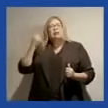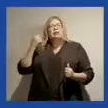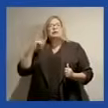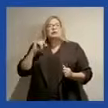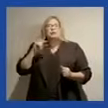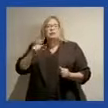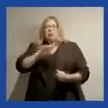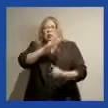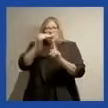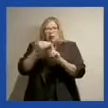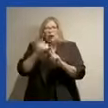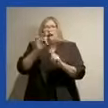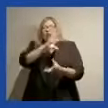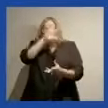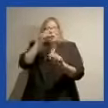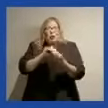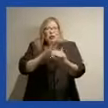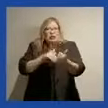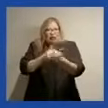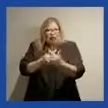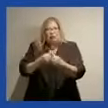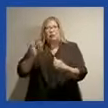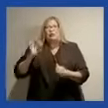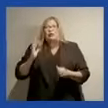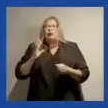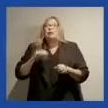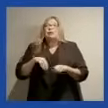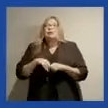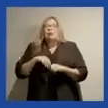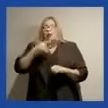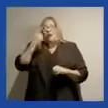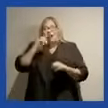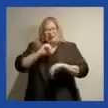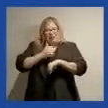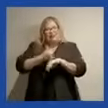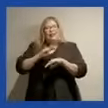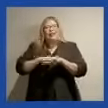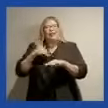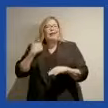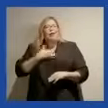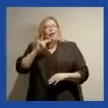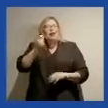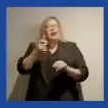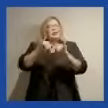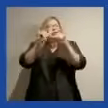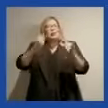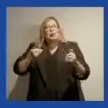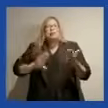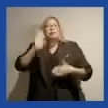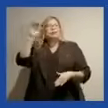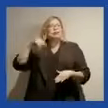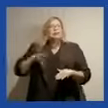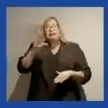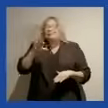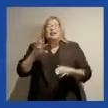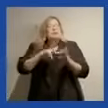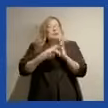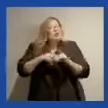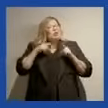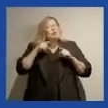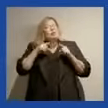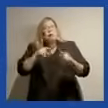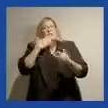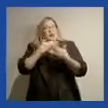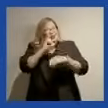totality of challenges in the past, again, on the basis of the volatility of our tax structure. The benefits of a progressive tax system during good years, the